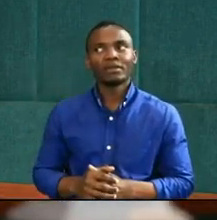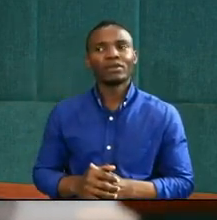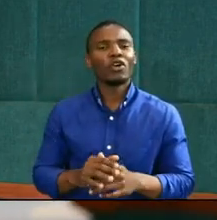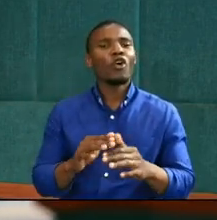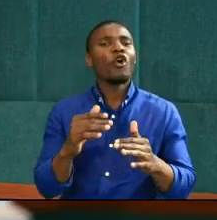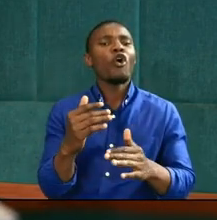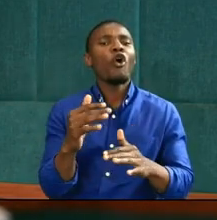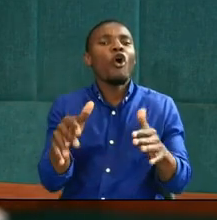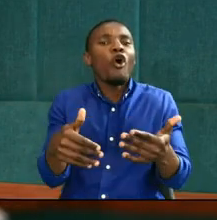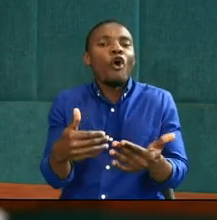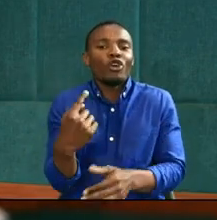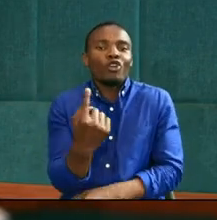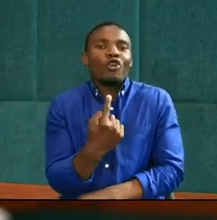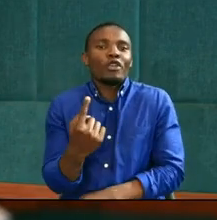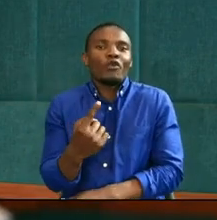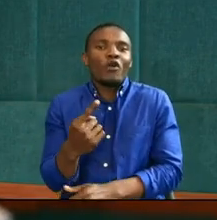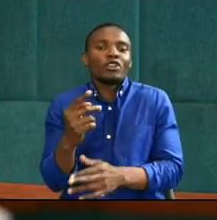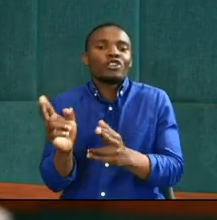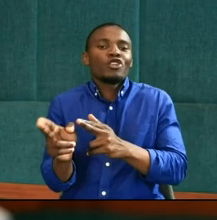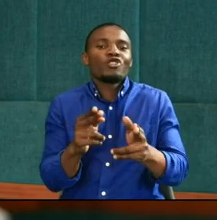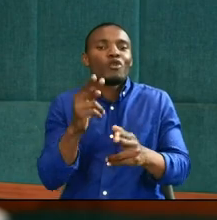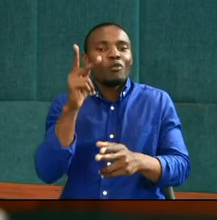it's only common knowledge in the church?